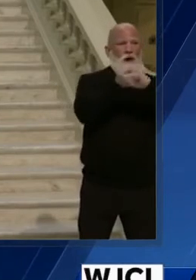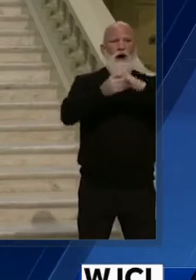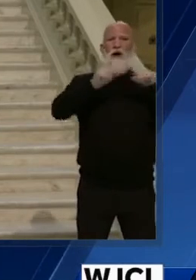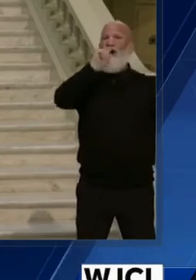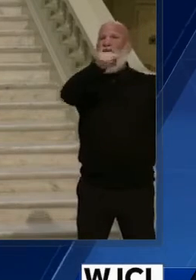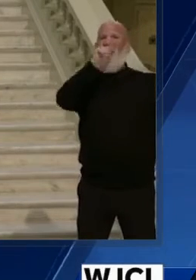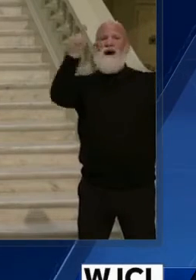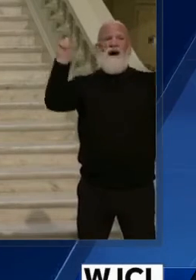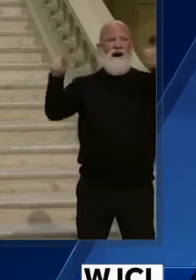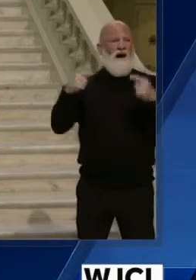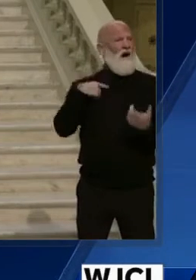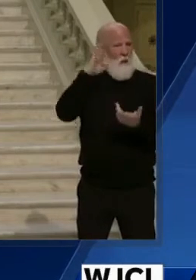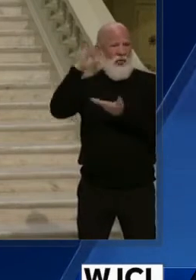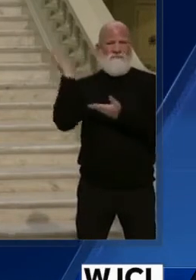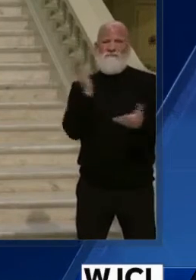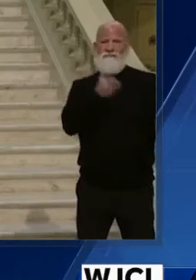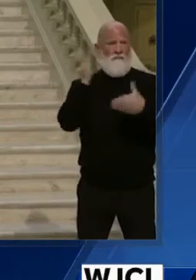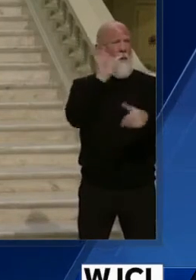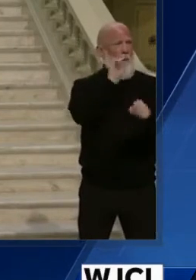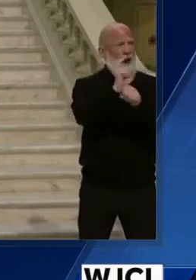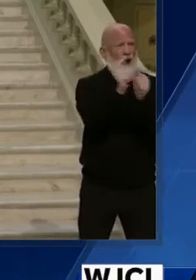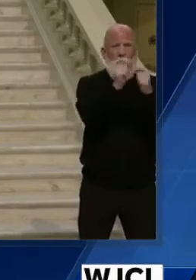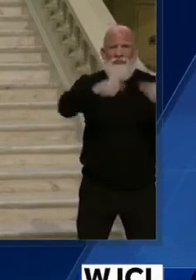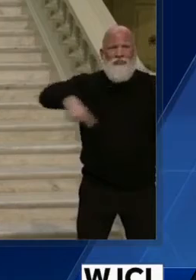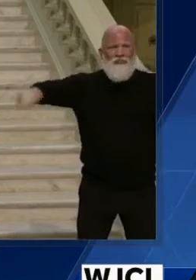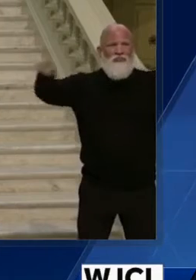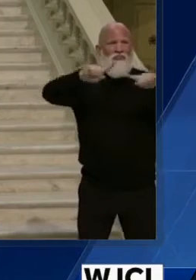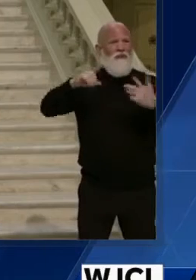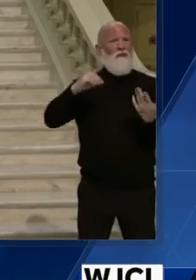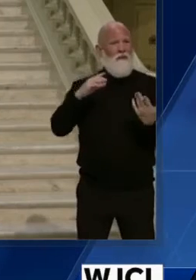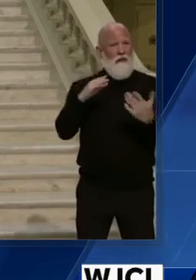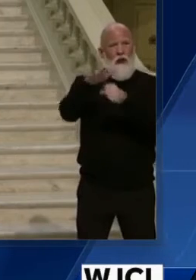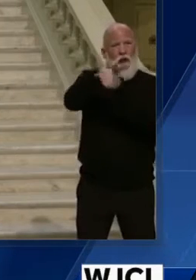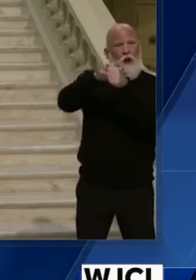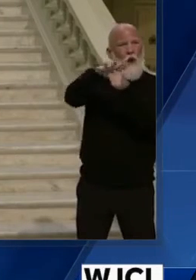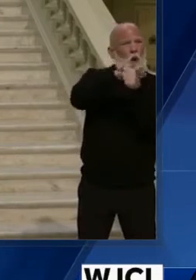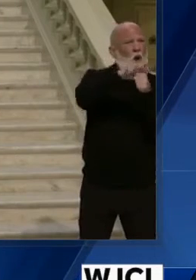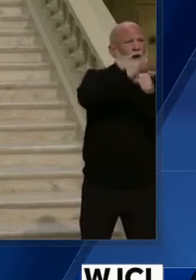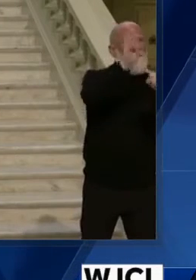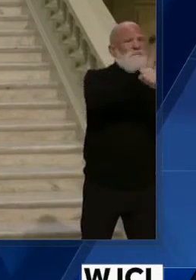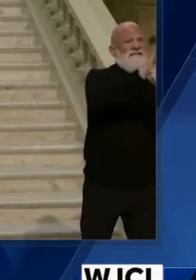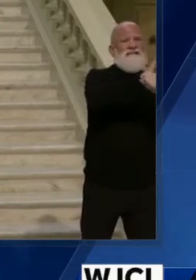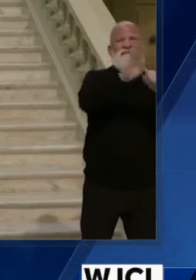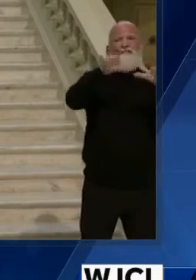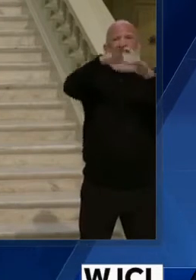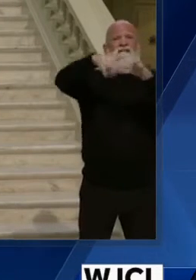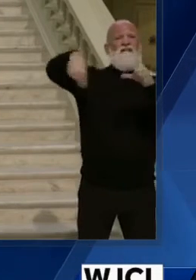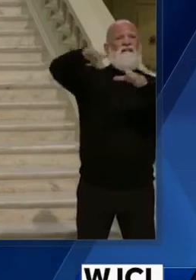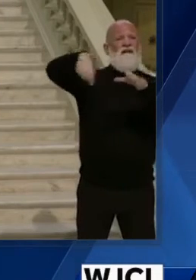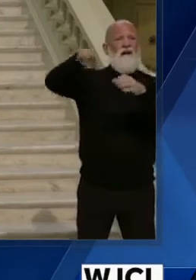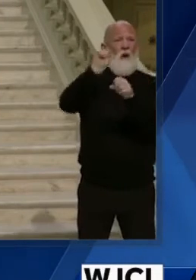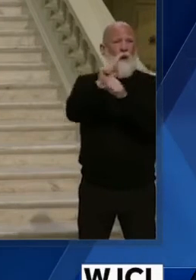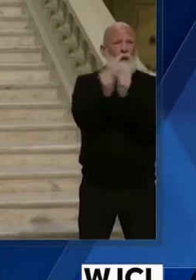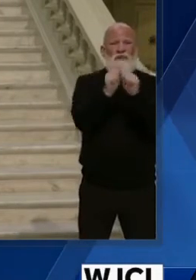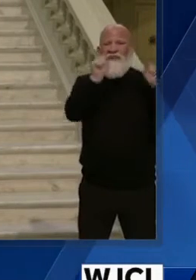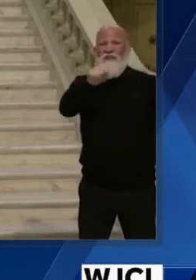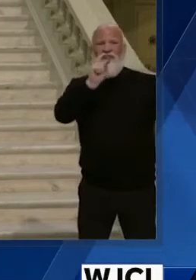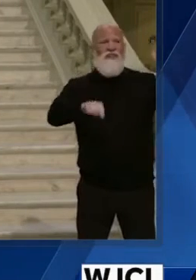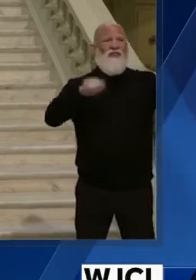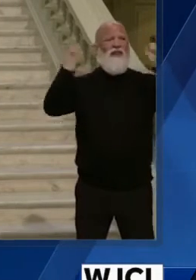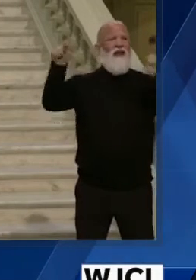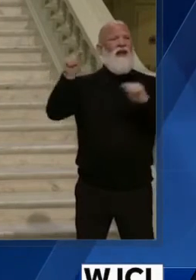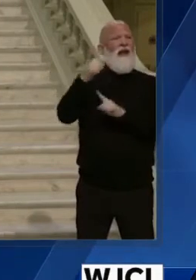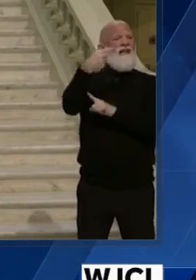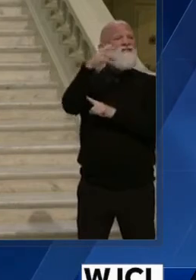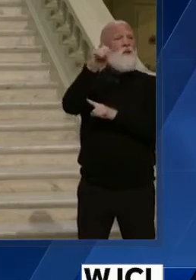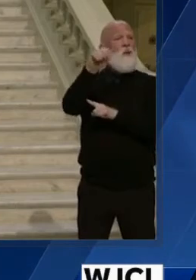of income that the state taxes. Now, for example, the standard deduction for someone filing singly would increase by $800, and if you